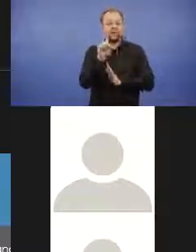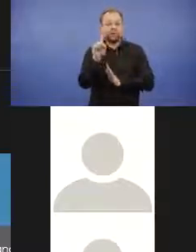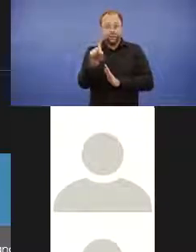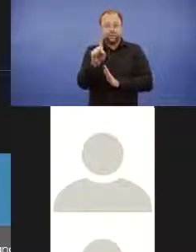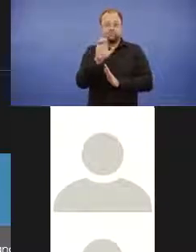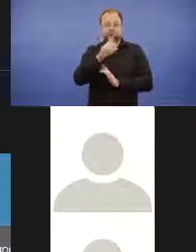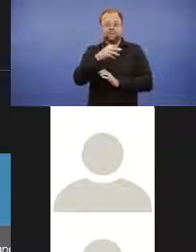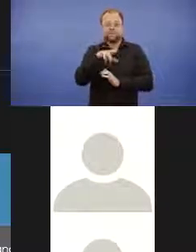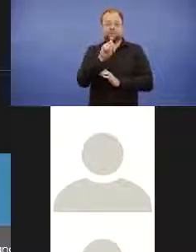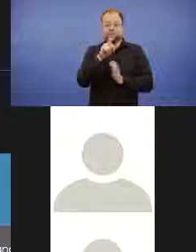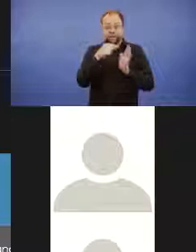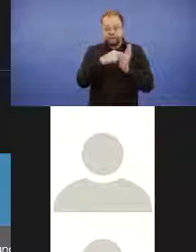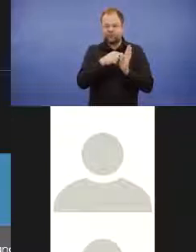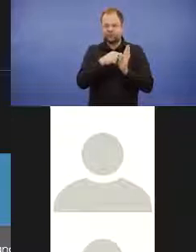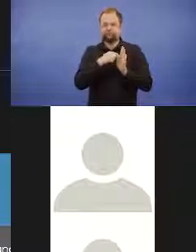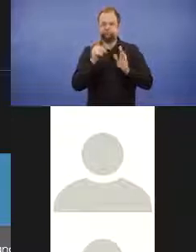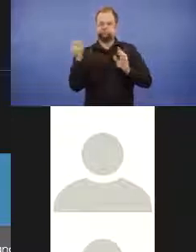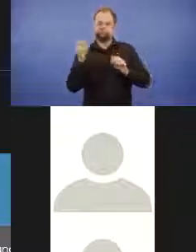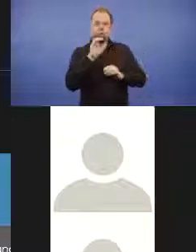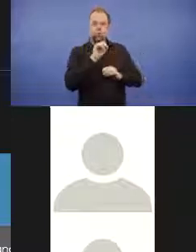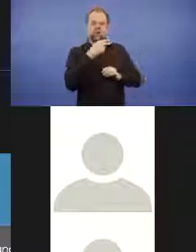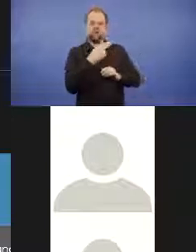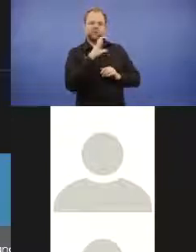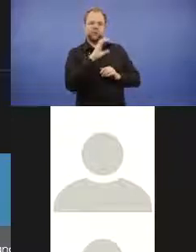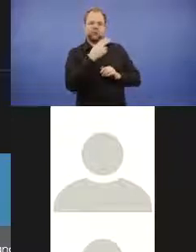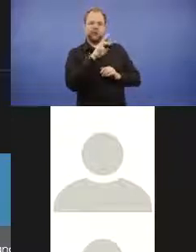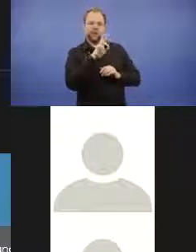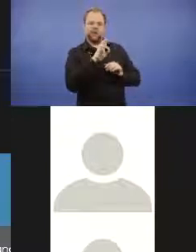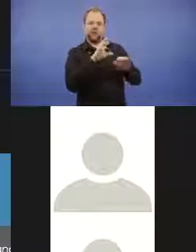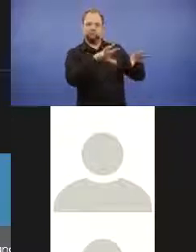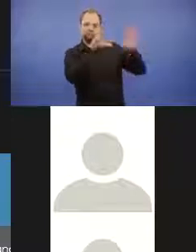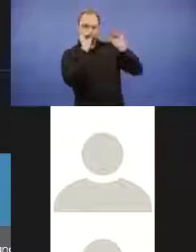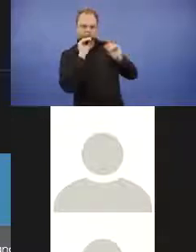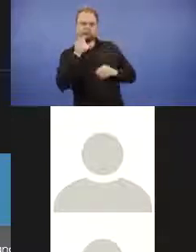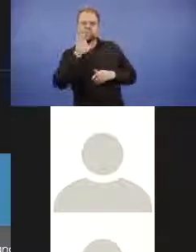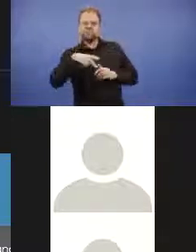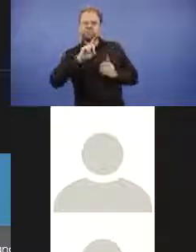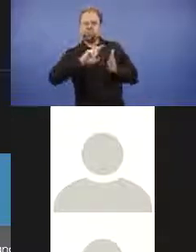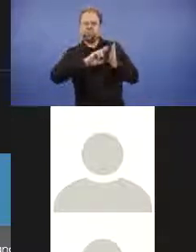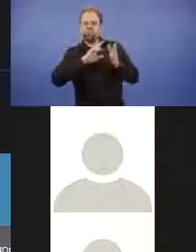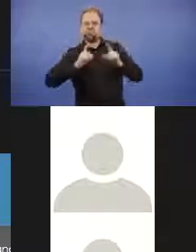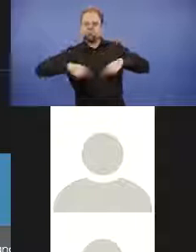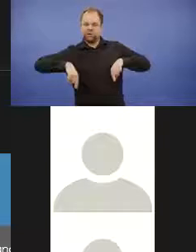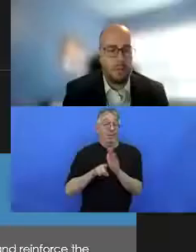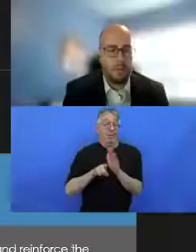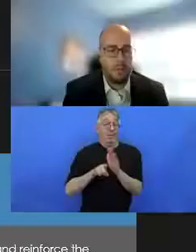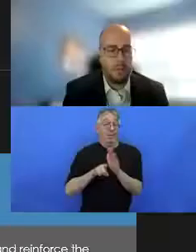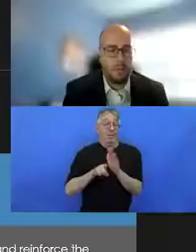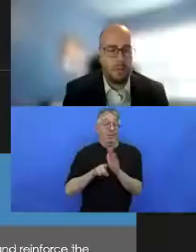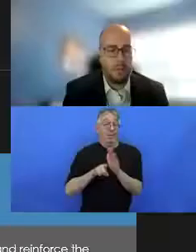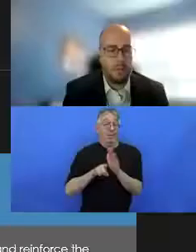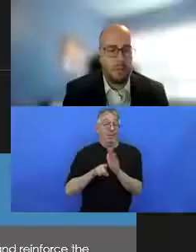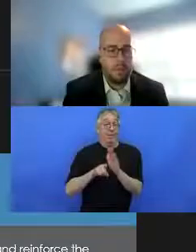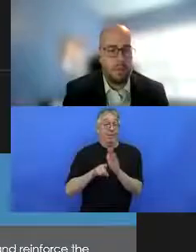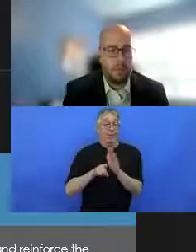of persons with disabilities in armed conflict, including the accountability for crimes against persons